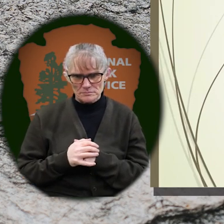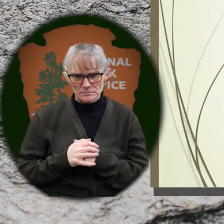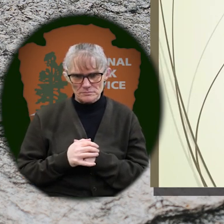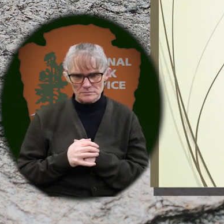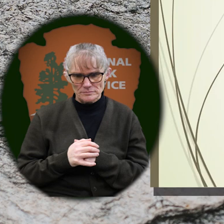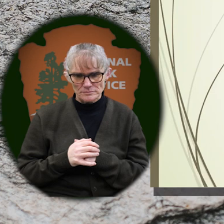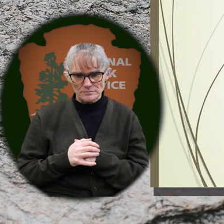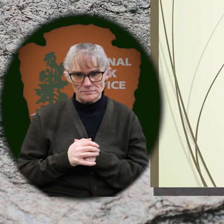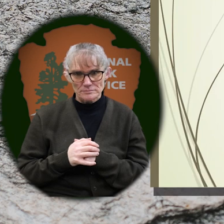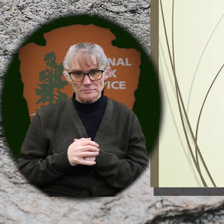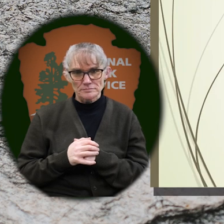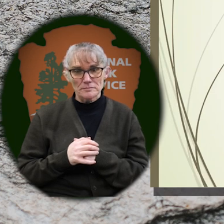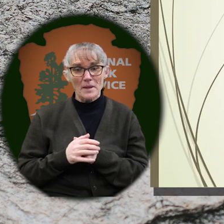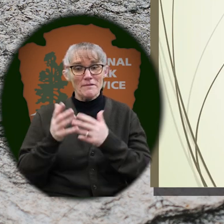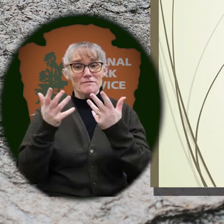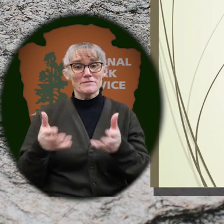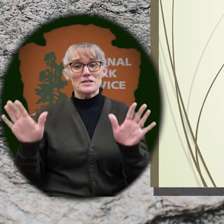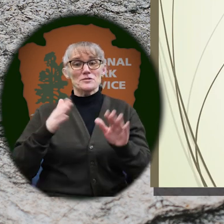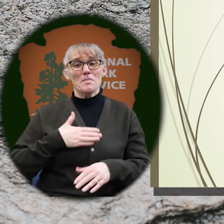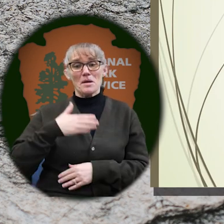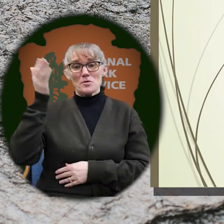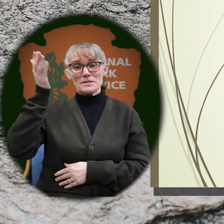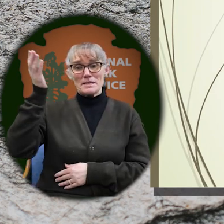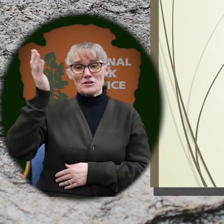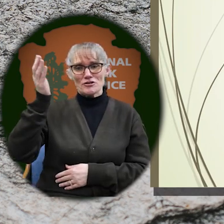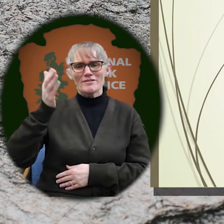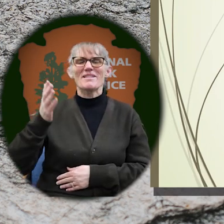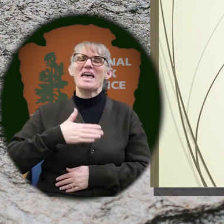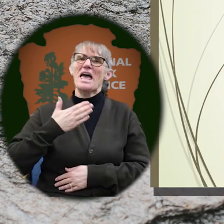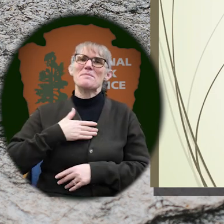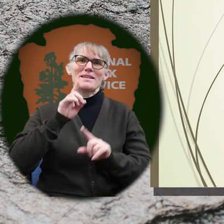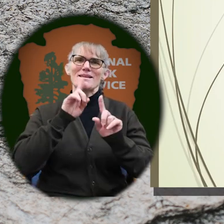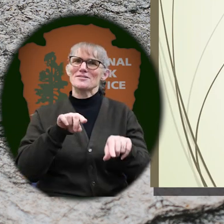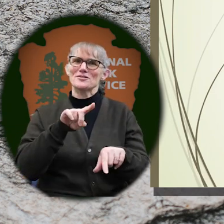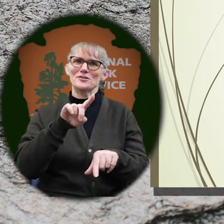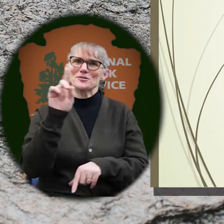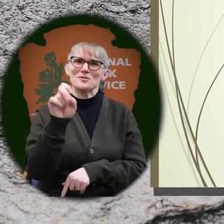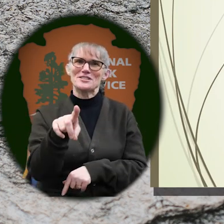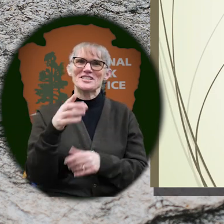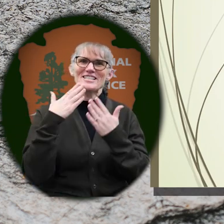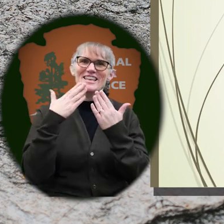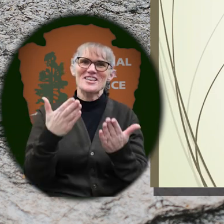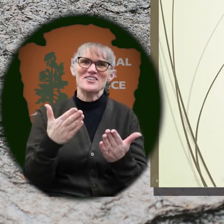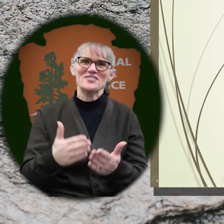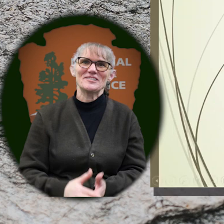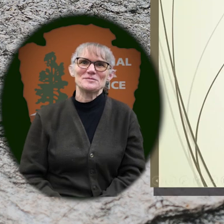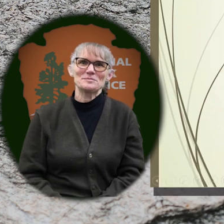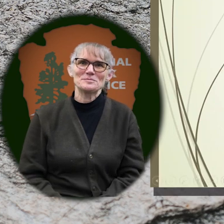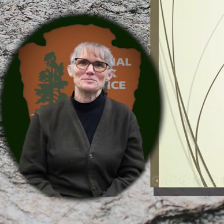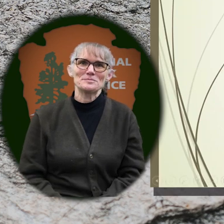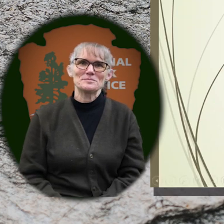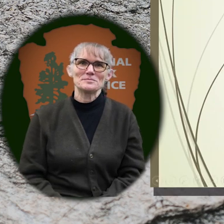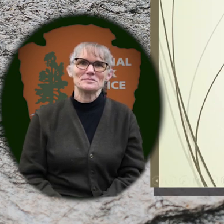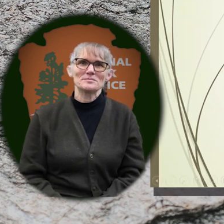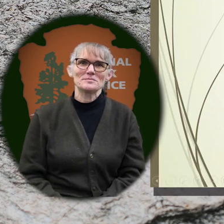looks at us. And that concludes my presentation. I'd be happy to answer any questions. Thank you.